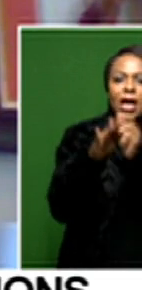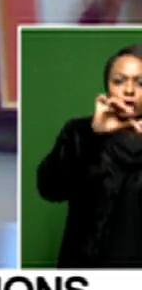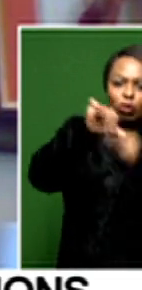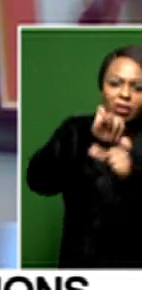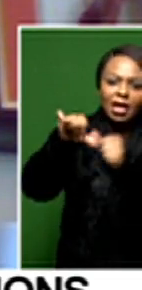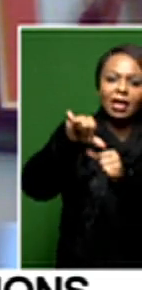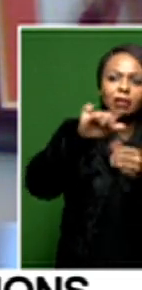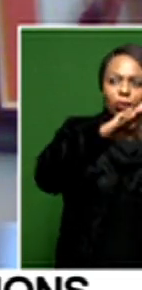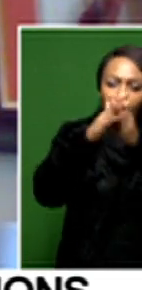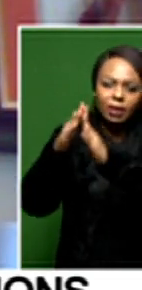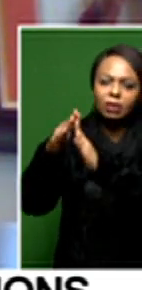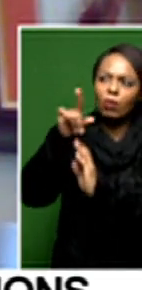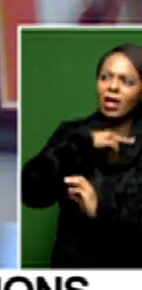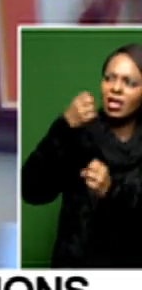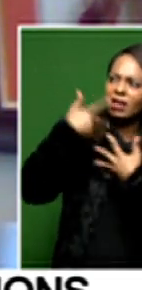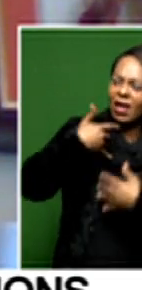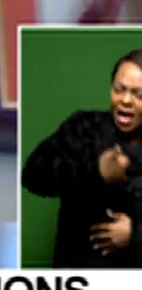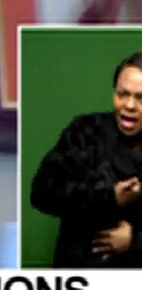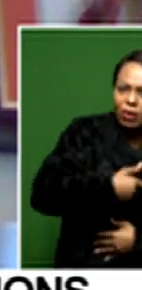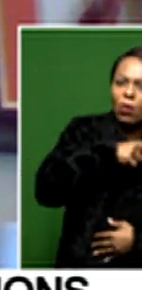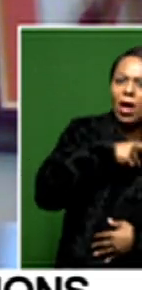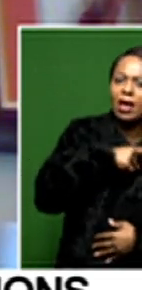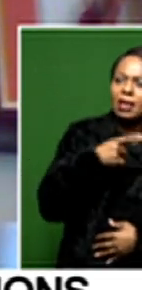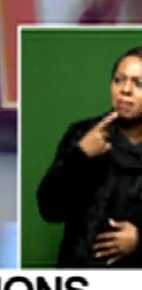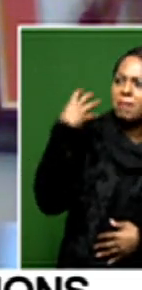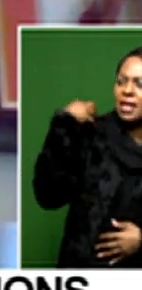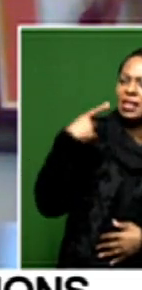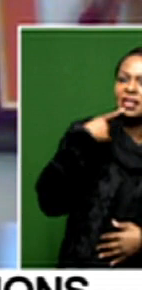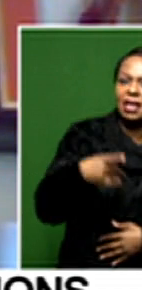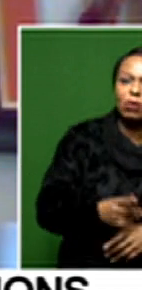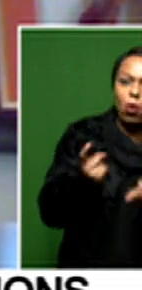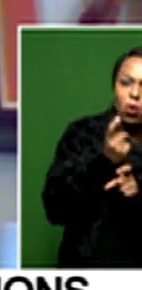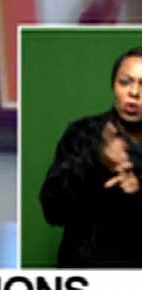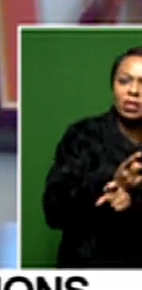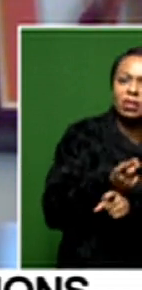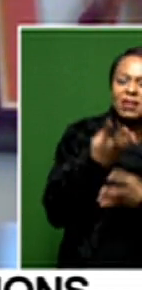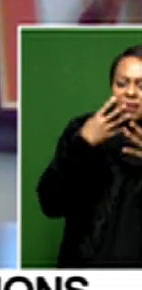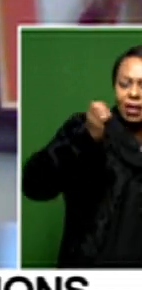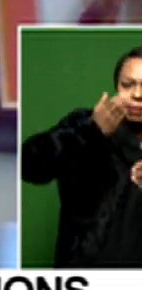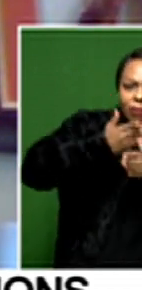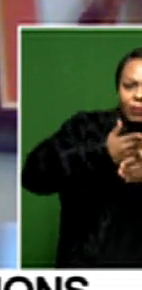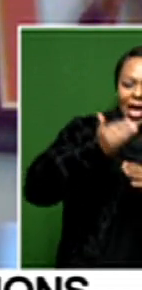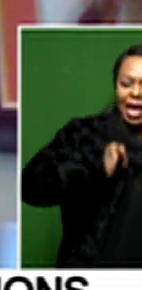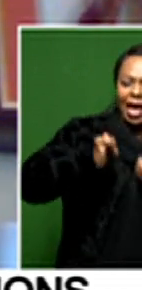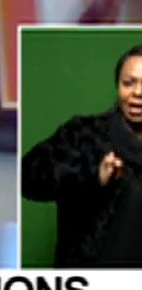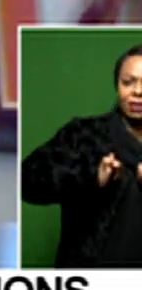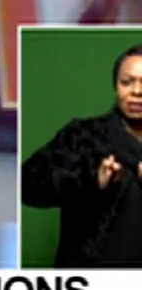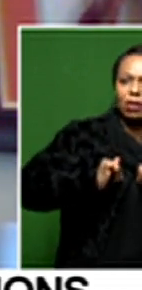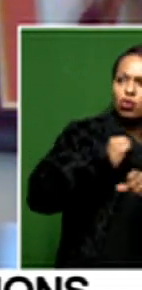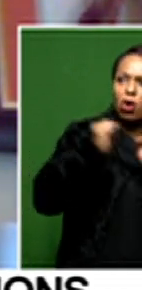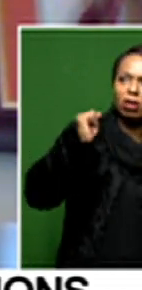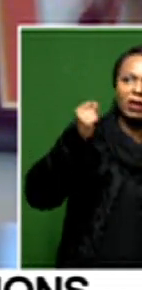hurt when the minister said we freelancers were not considered when COVID first hit. And he said we will